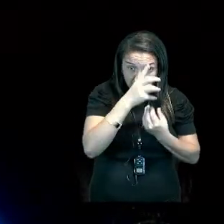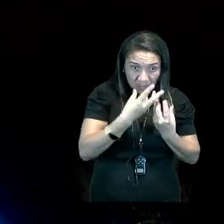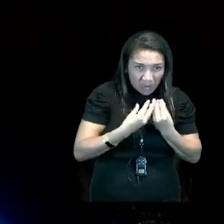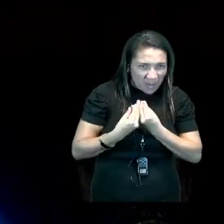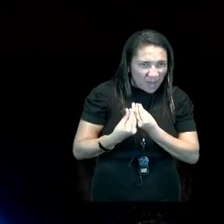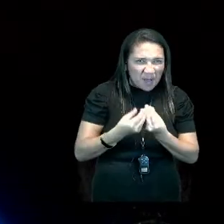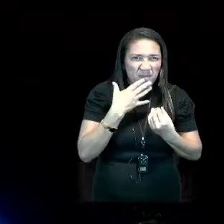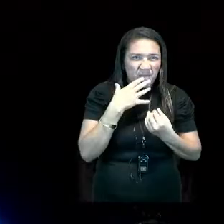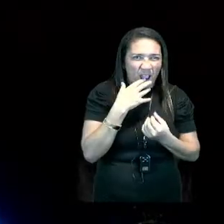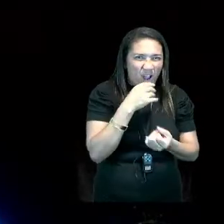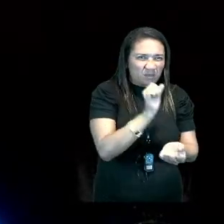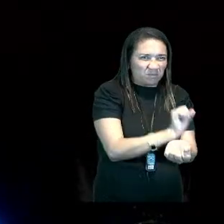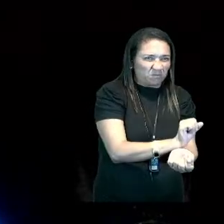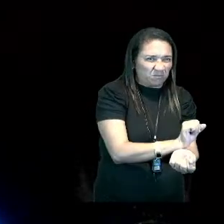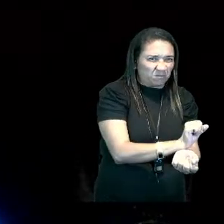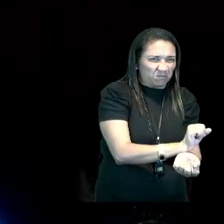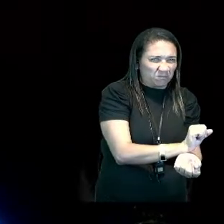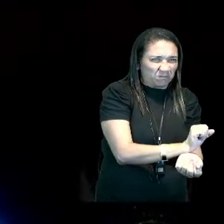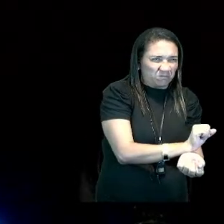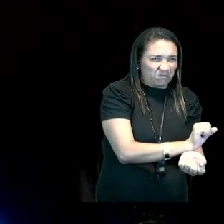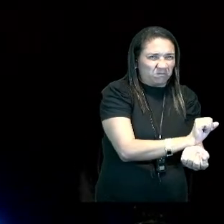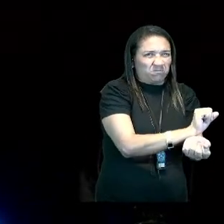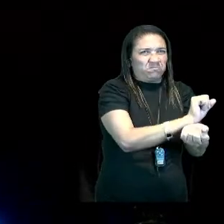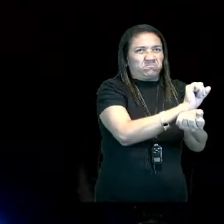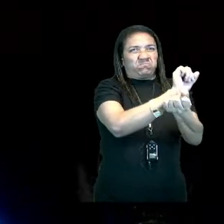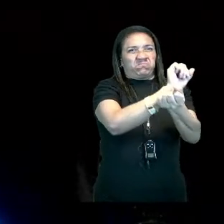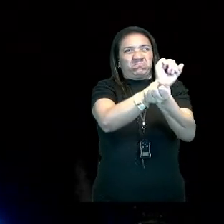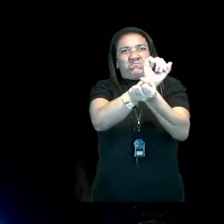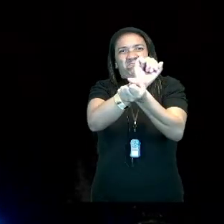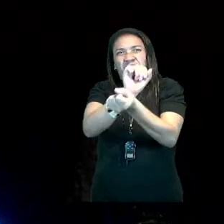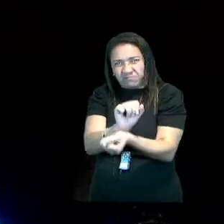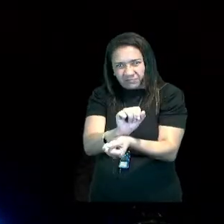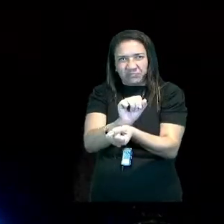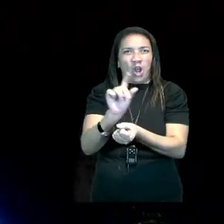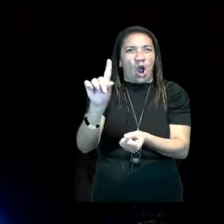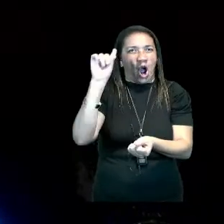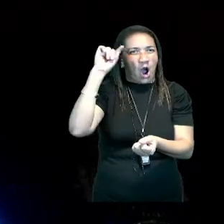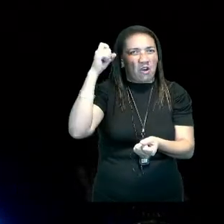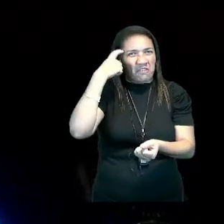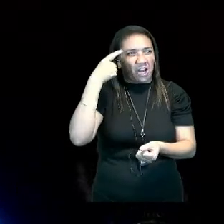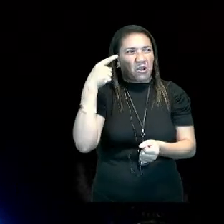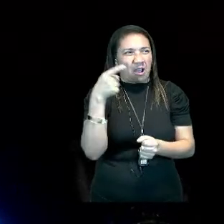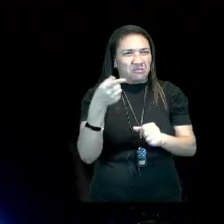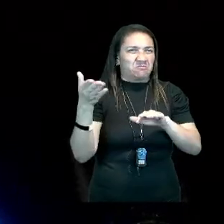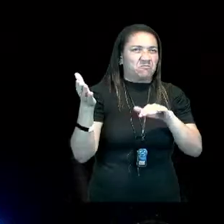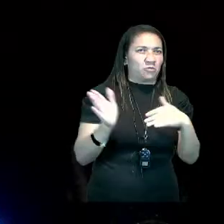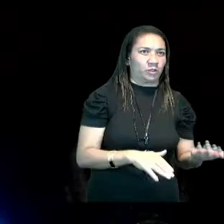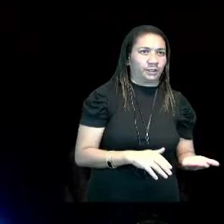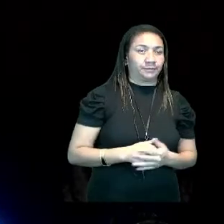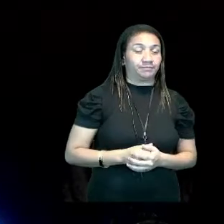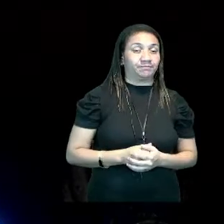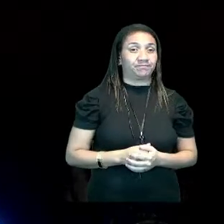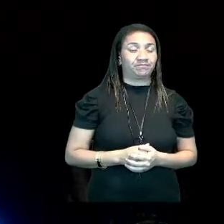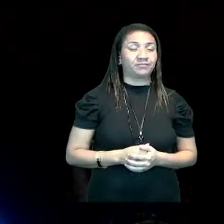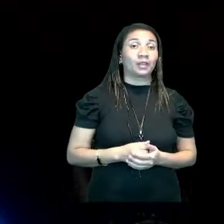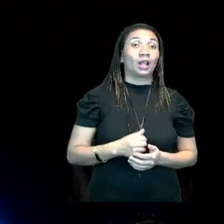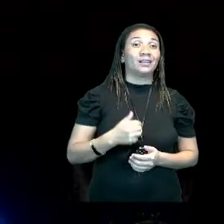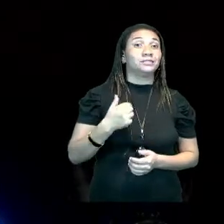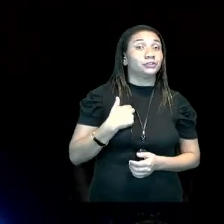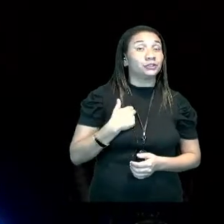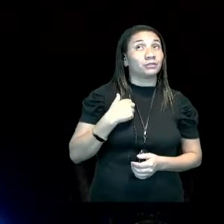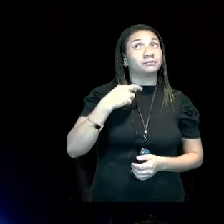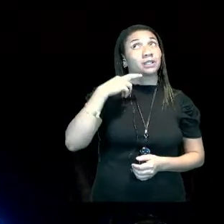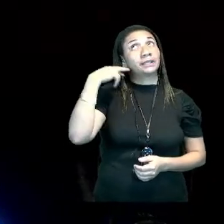my executors. I wouldn't keep repeating this if there were not a moral to